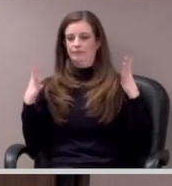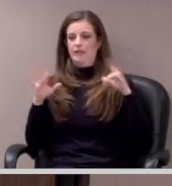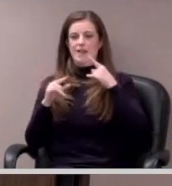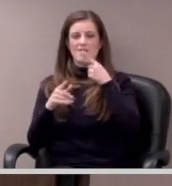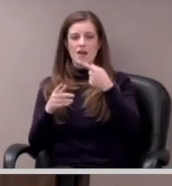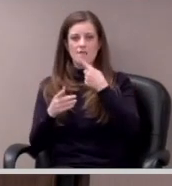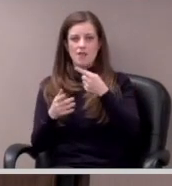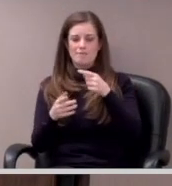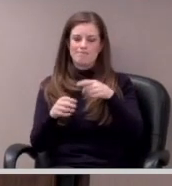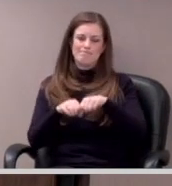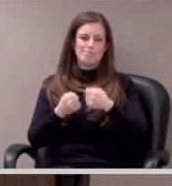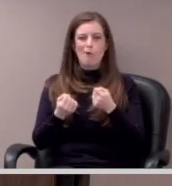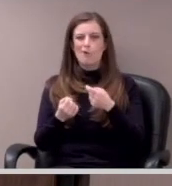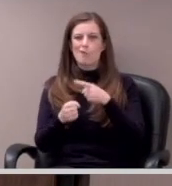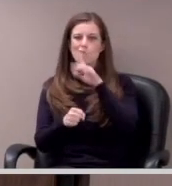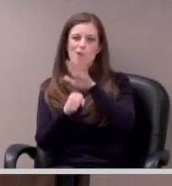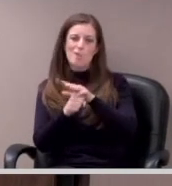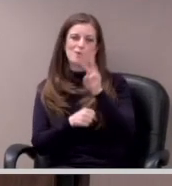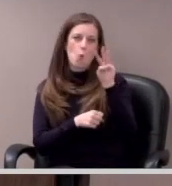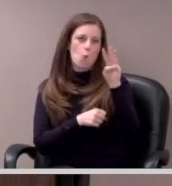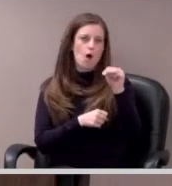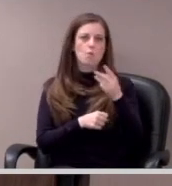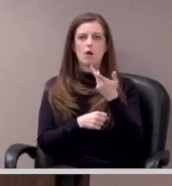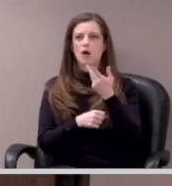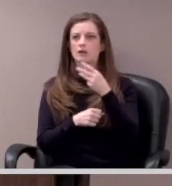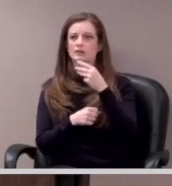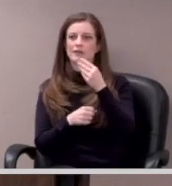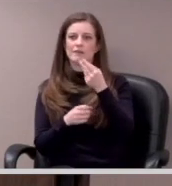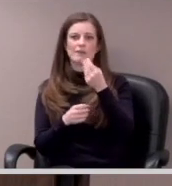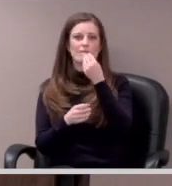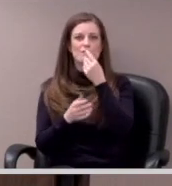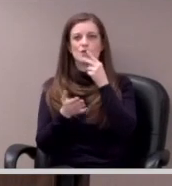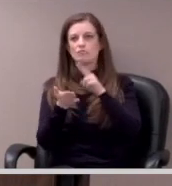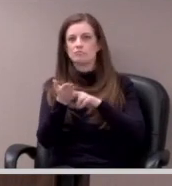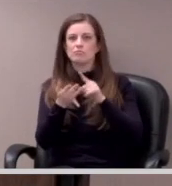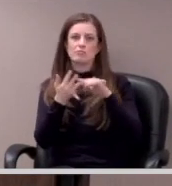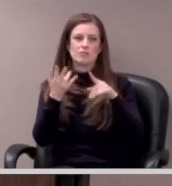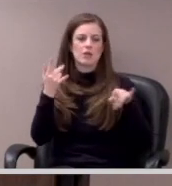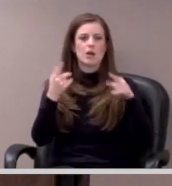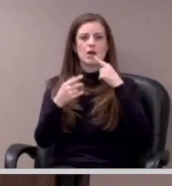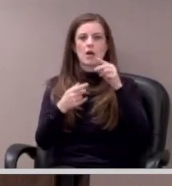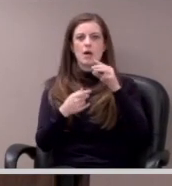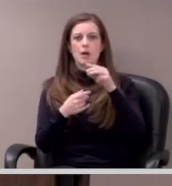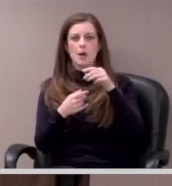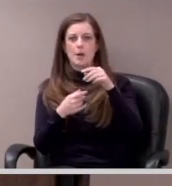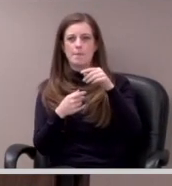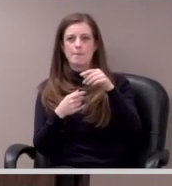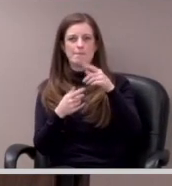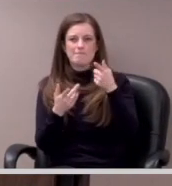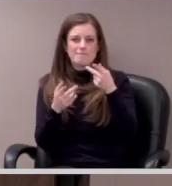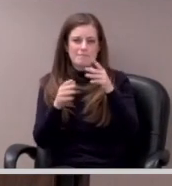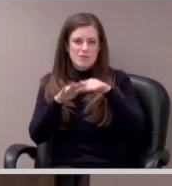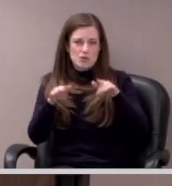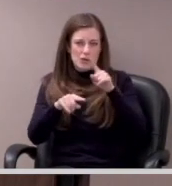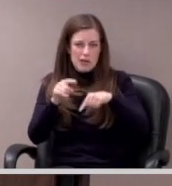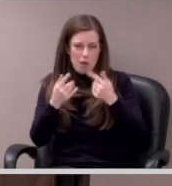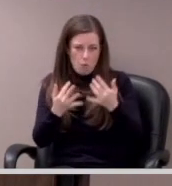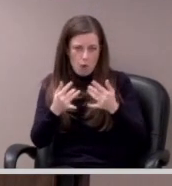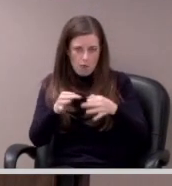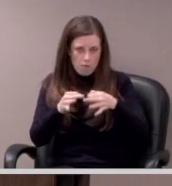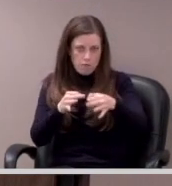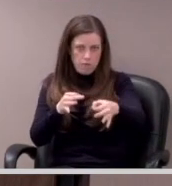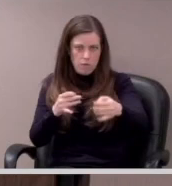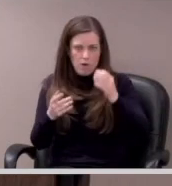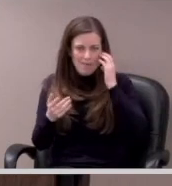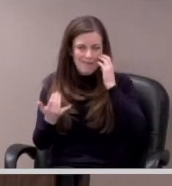of Walmart, Foodport, or even Passport, we remember promises that have not happened. Our children cannot wait years for us to put them first. We need to